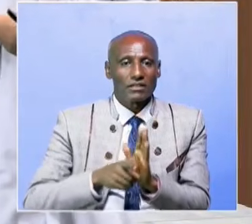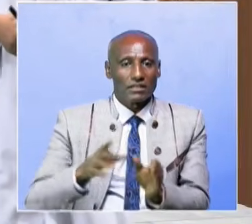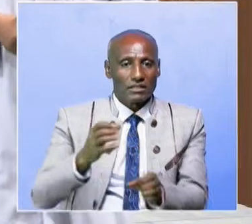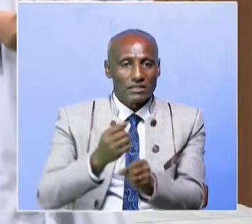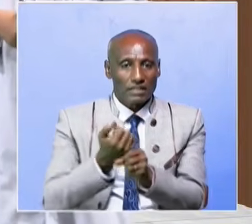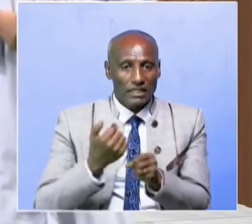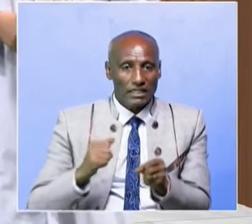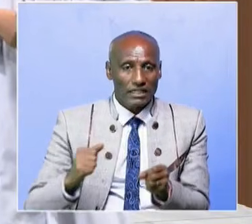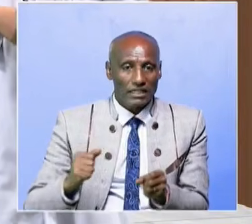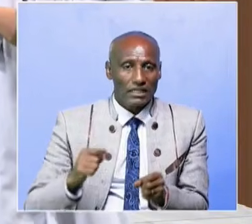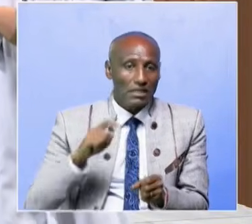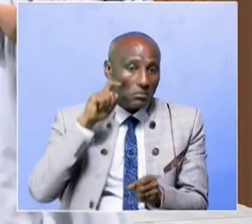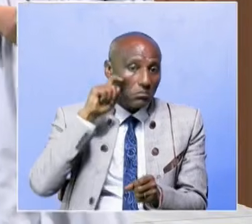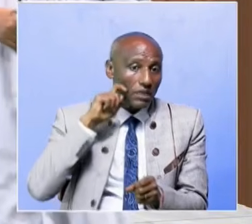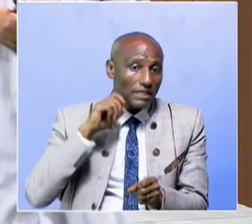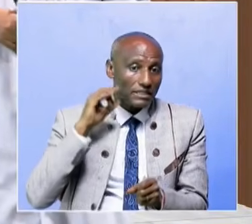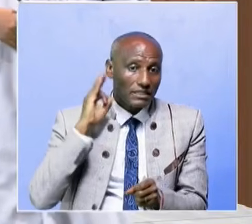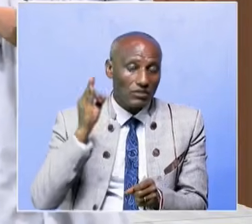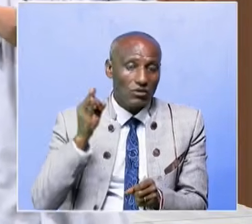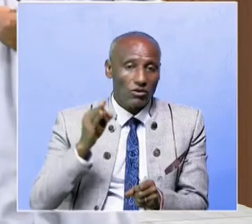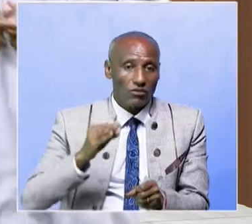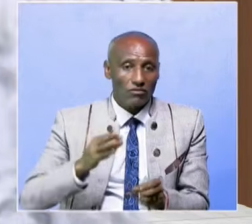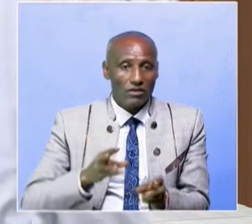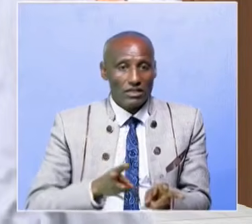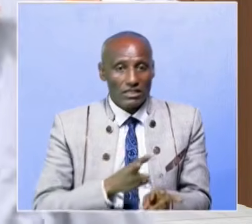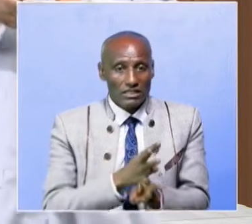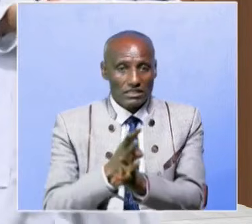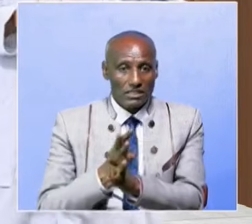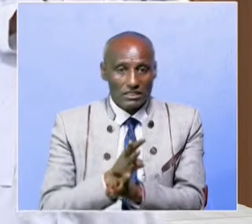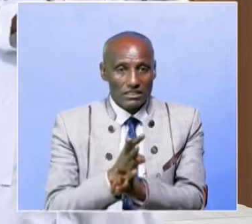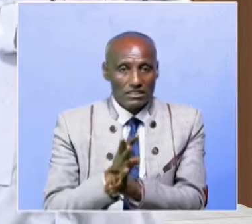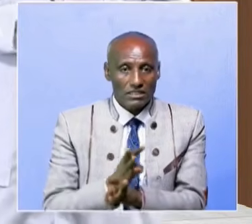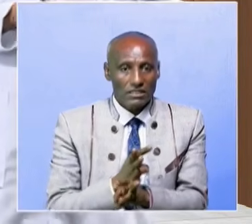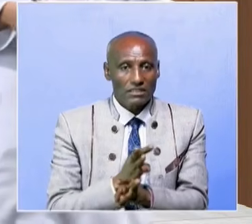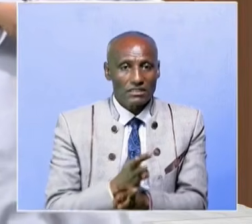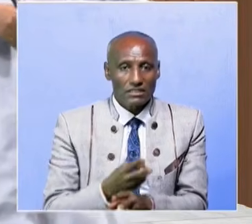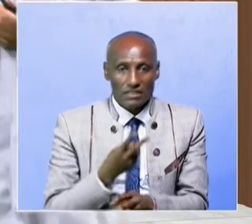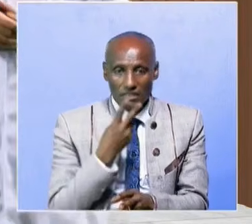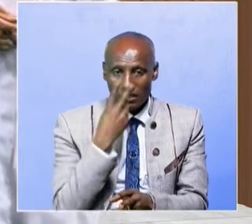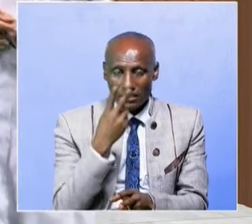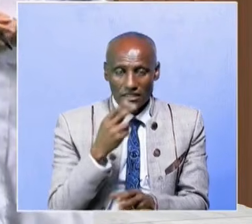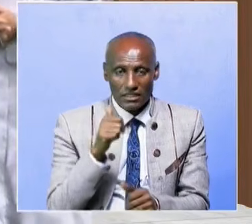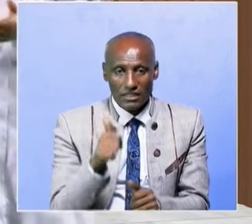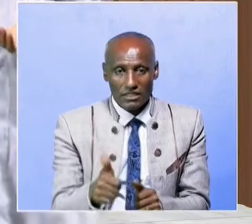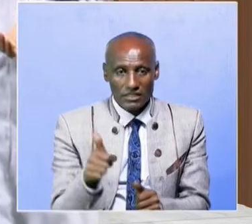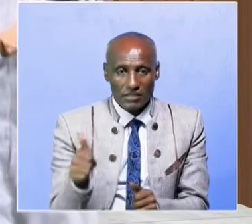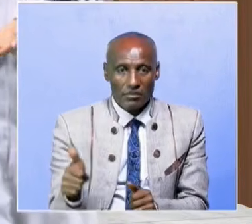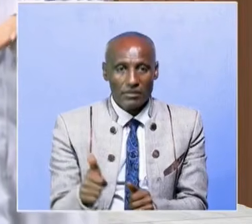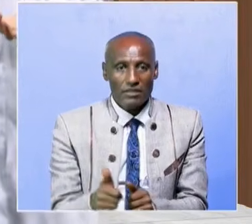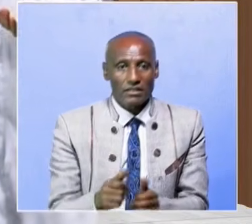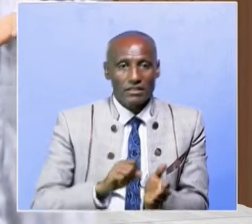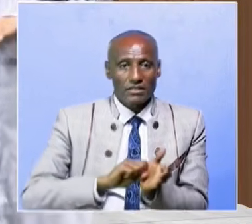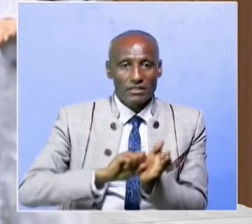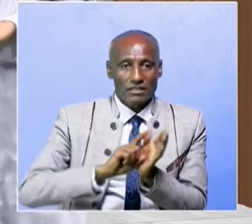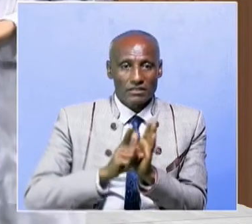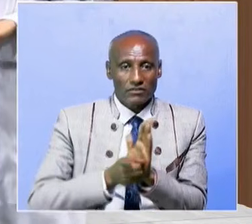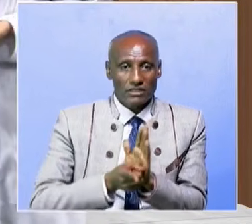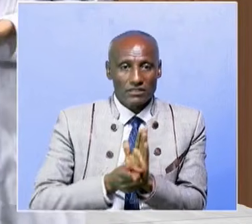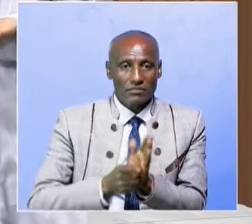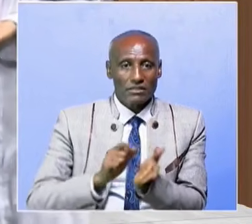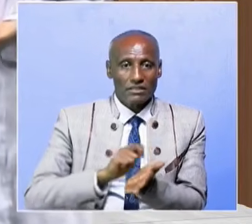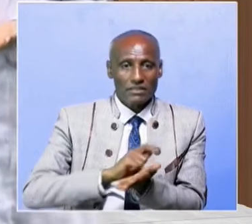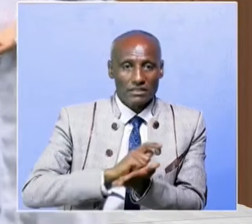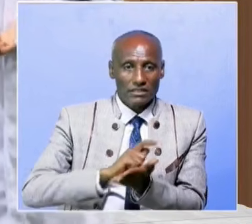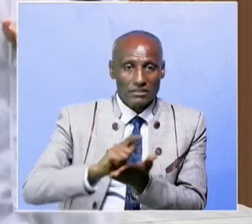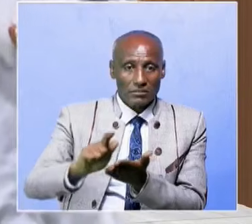taking plastic off the streets, of the many streets that we see here in Addis Ababa. For example, it is clean. The